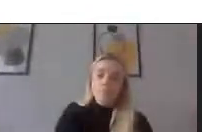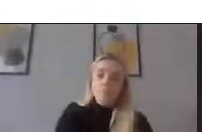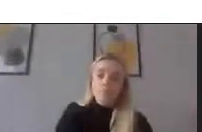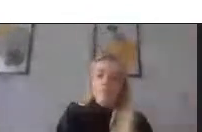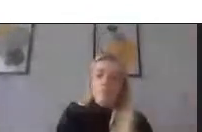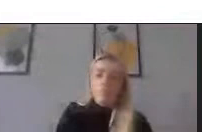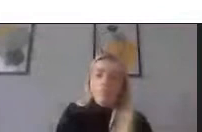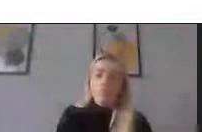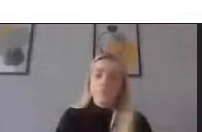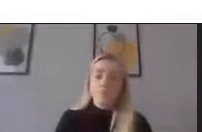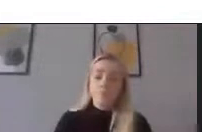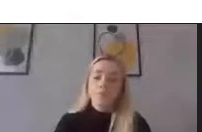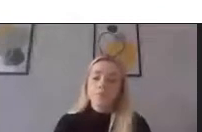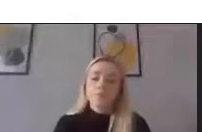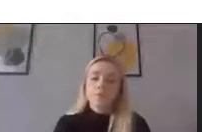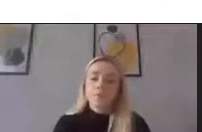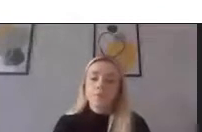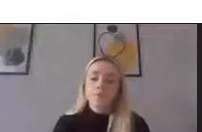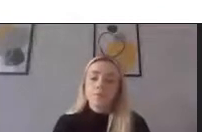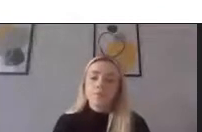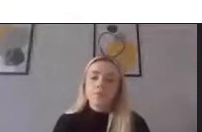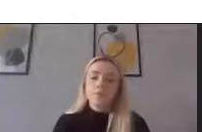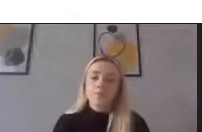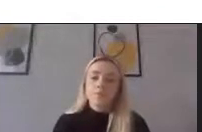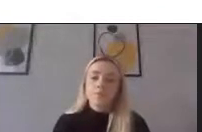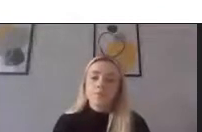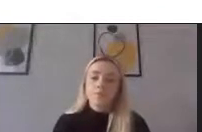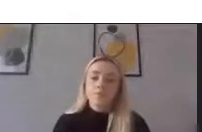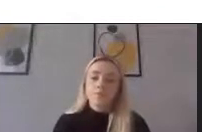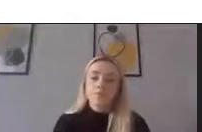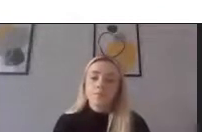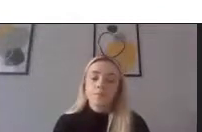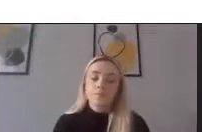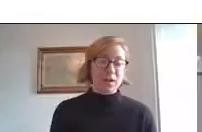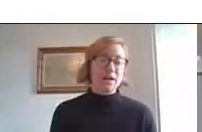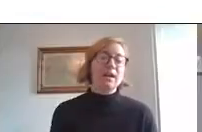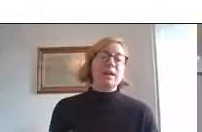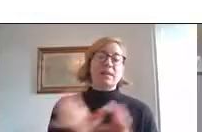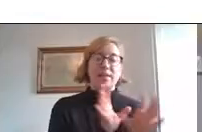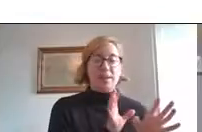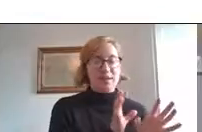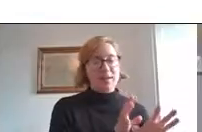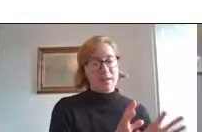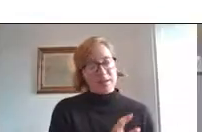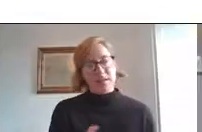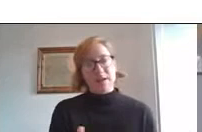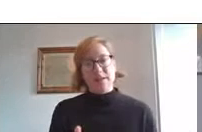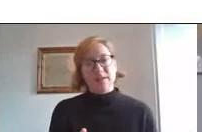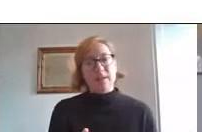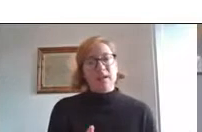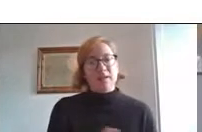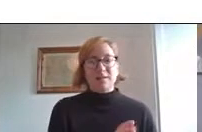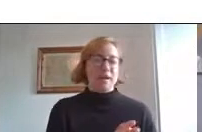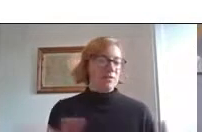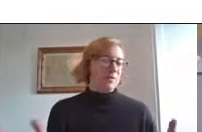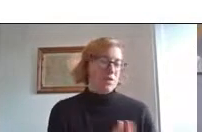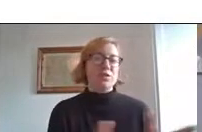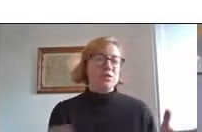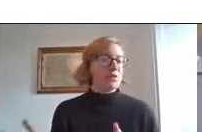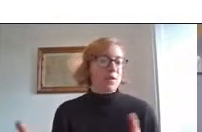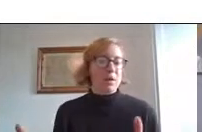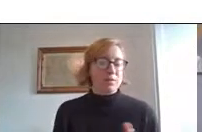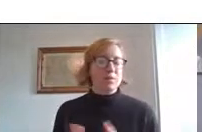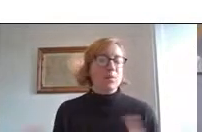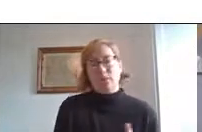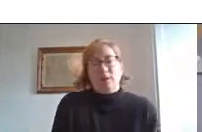DSM classes selective mutism primarily as an anxiety disorder. The NICE guidelines say that